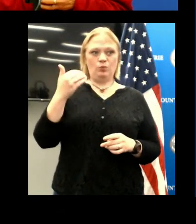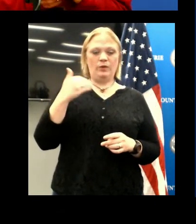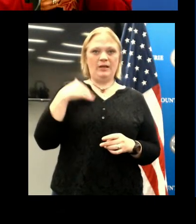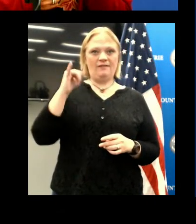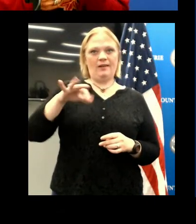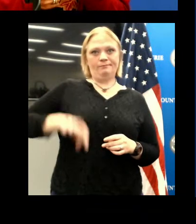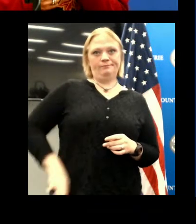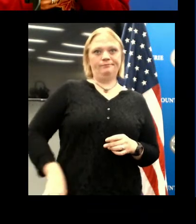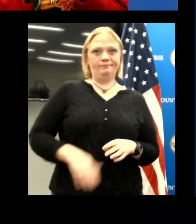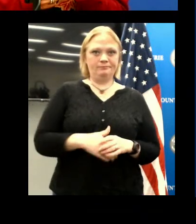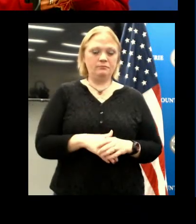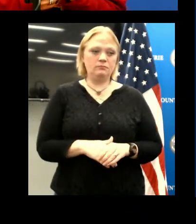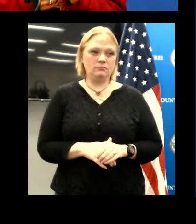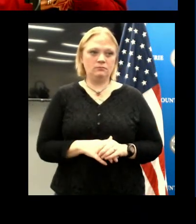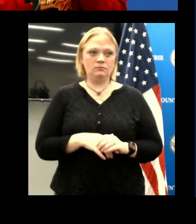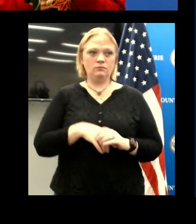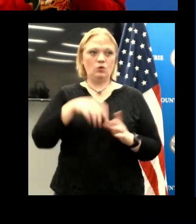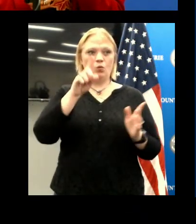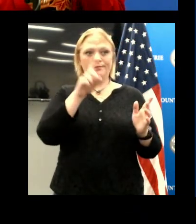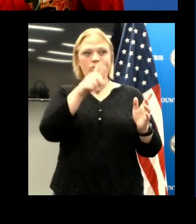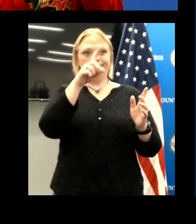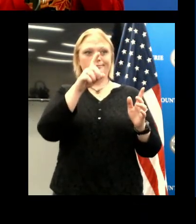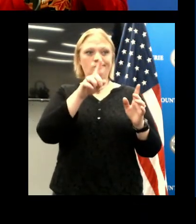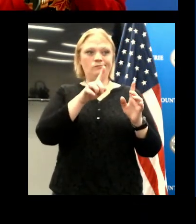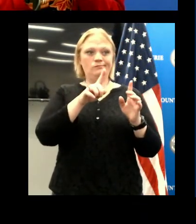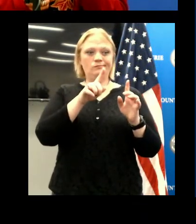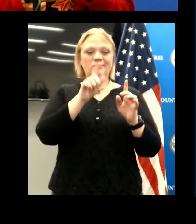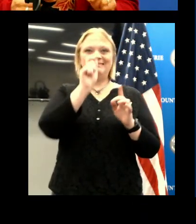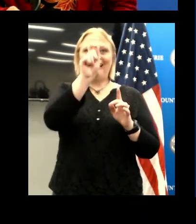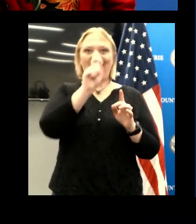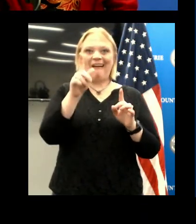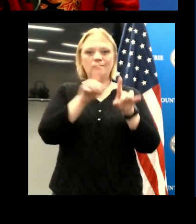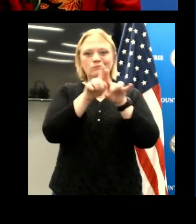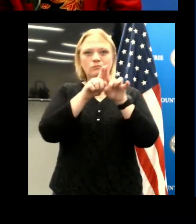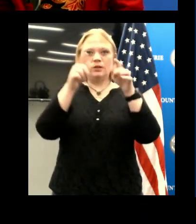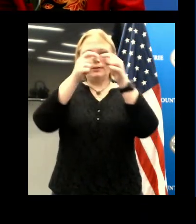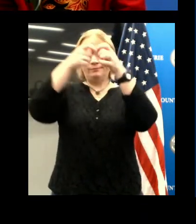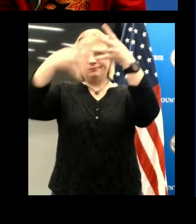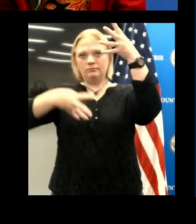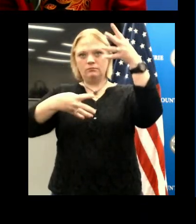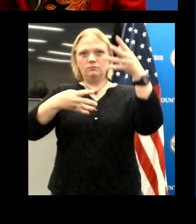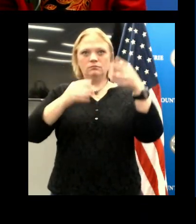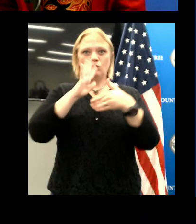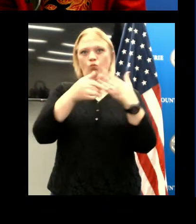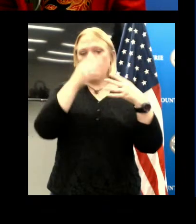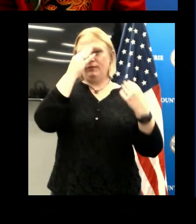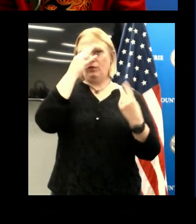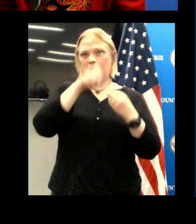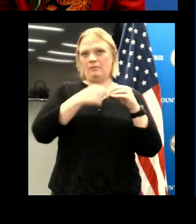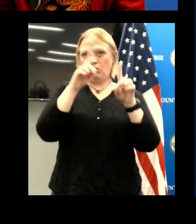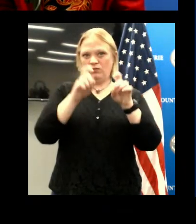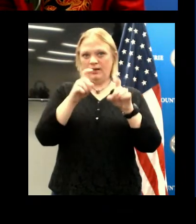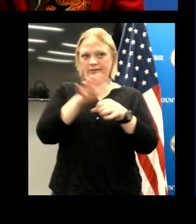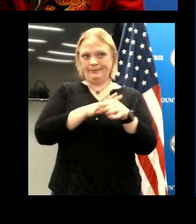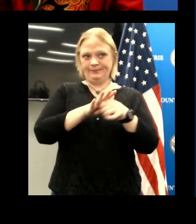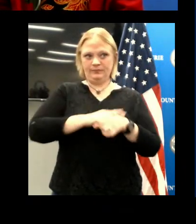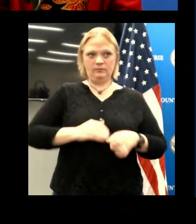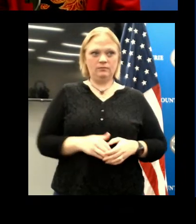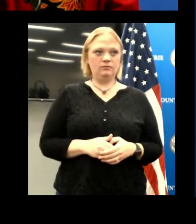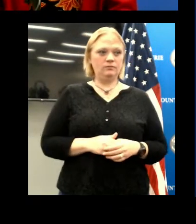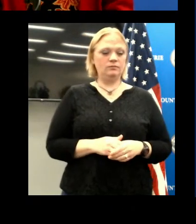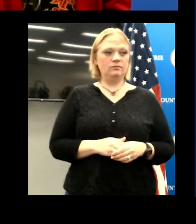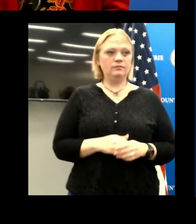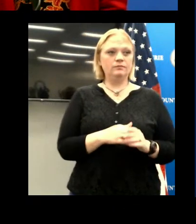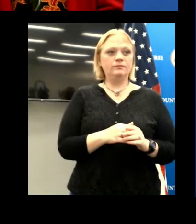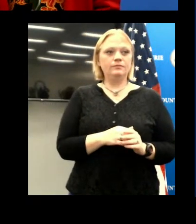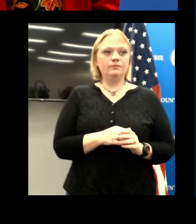asset. So you just click on a dot and a little box will pop up and give you all the information about the testing sites. And